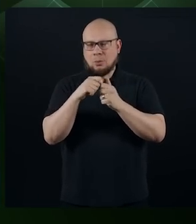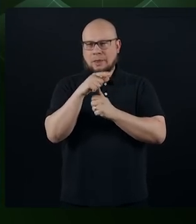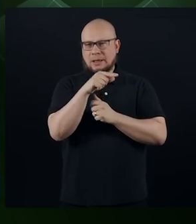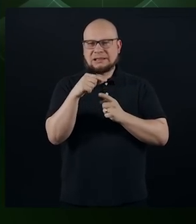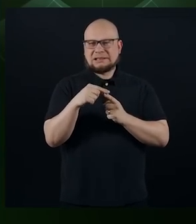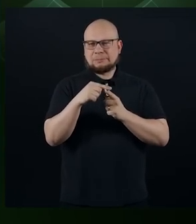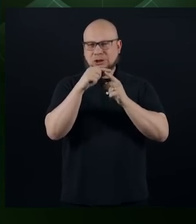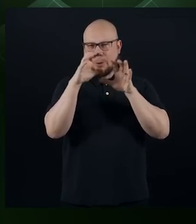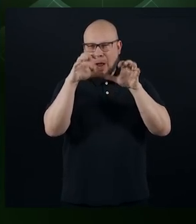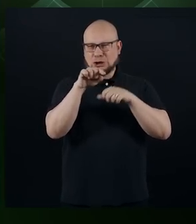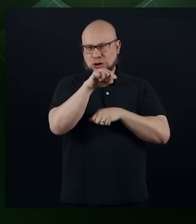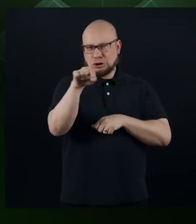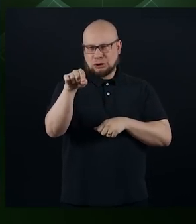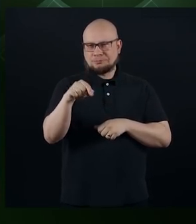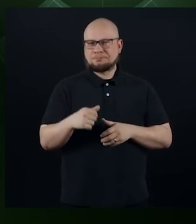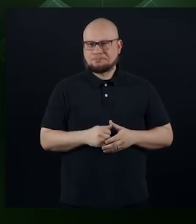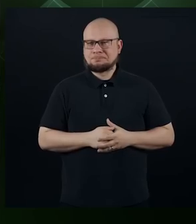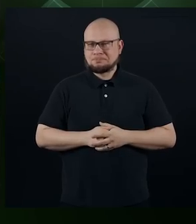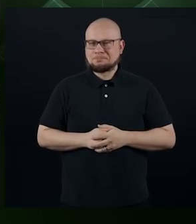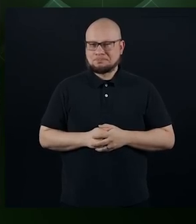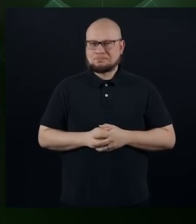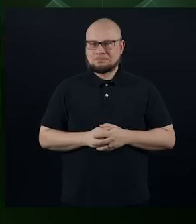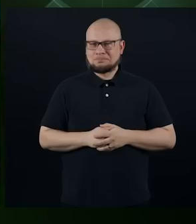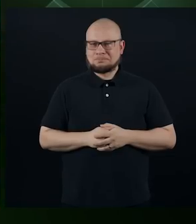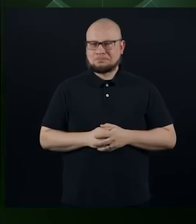in ways never seen before.